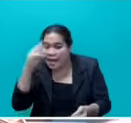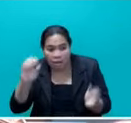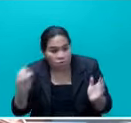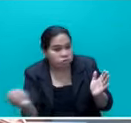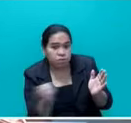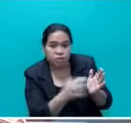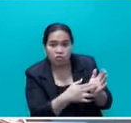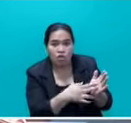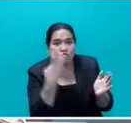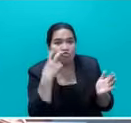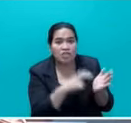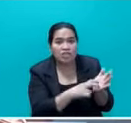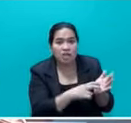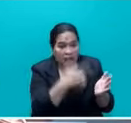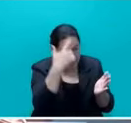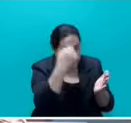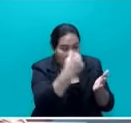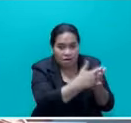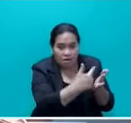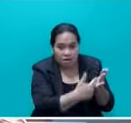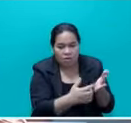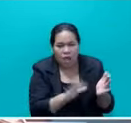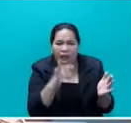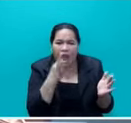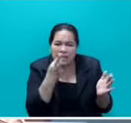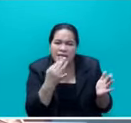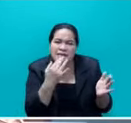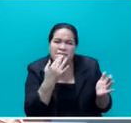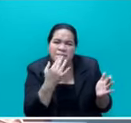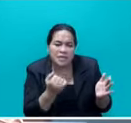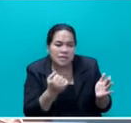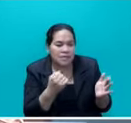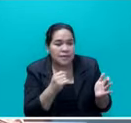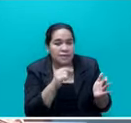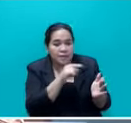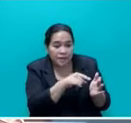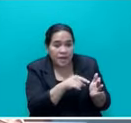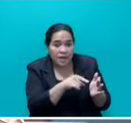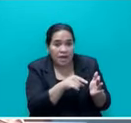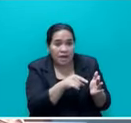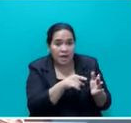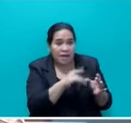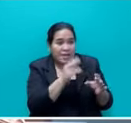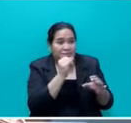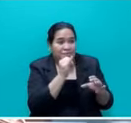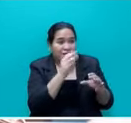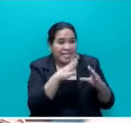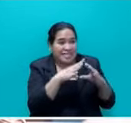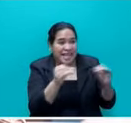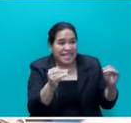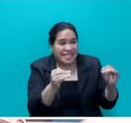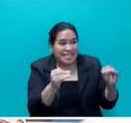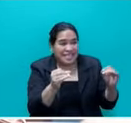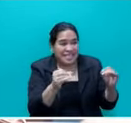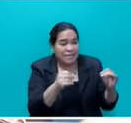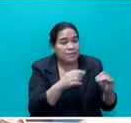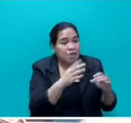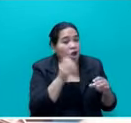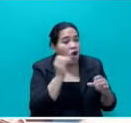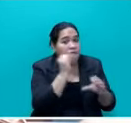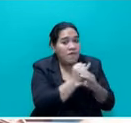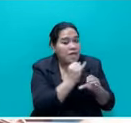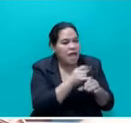to protect children, then can we consider the definition of the sex offender to be a person 17 years and